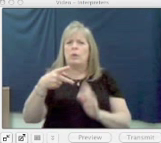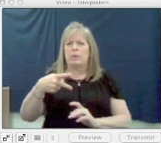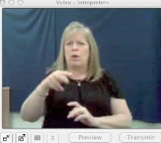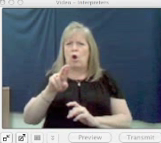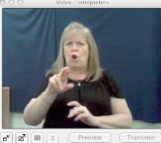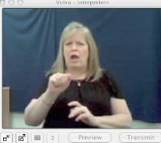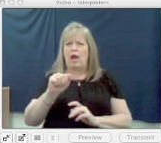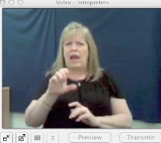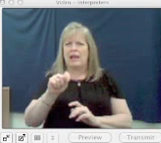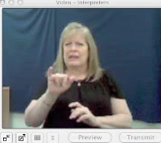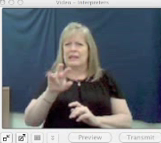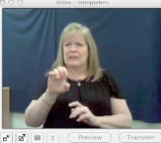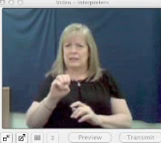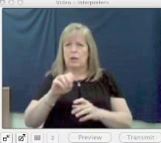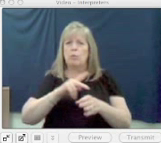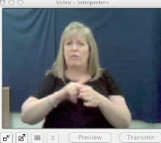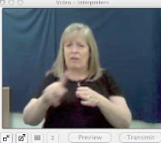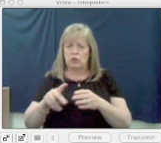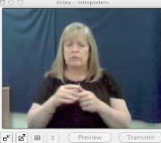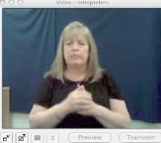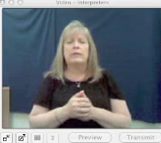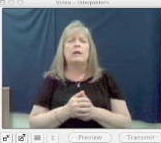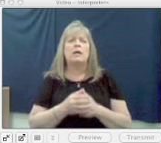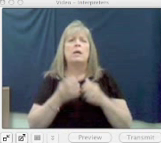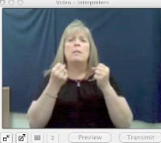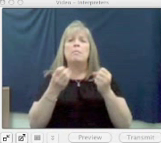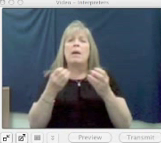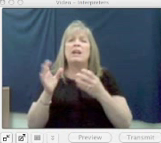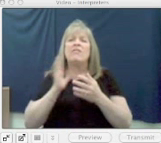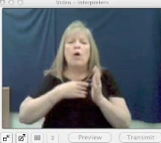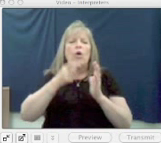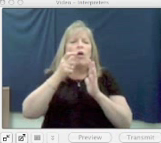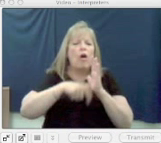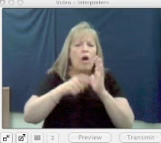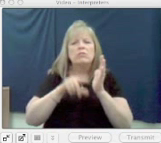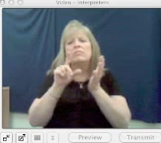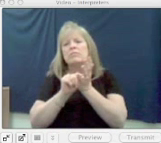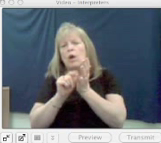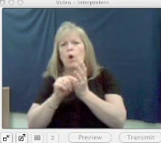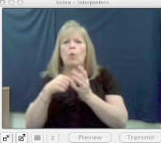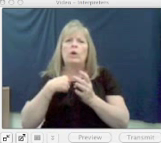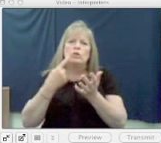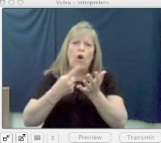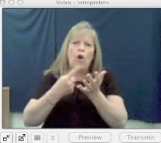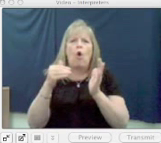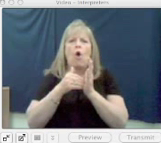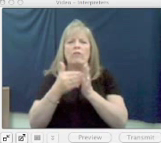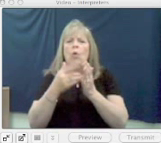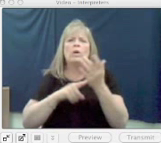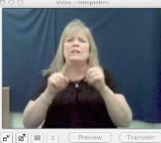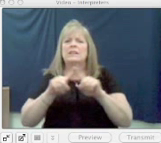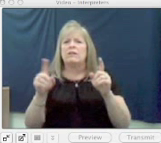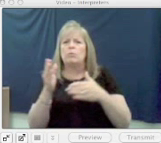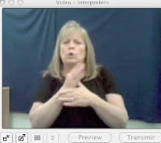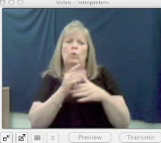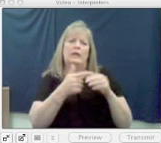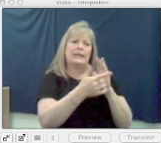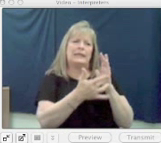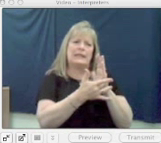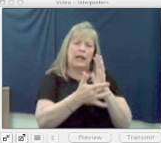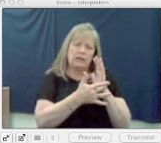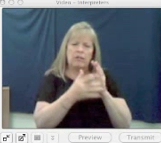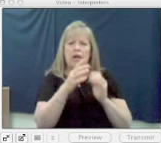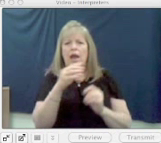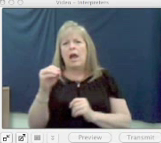Many of our publications spend time talking about the distinction that we make between technical and practice professions. If you see on the left